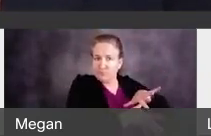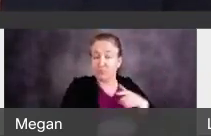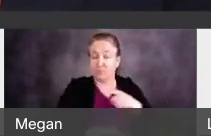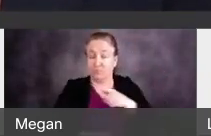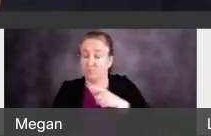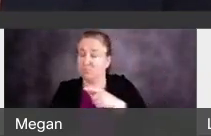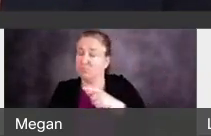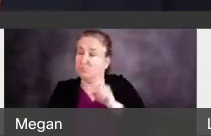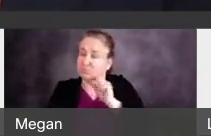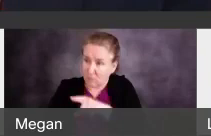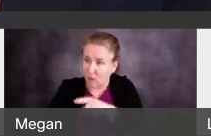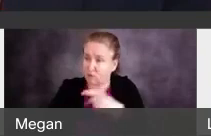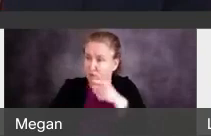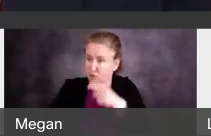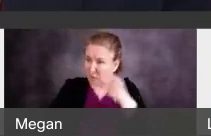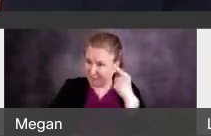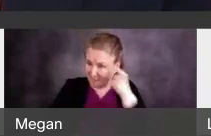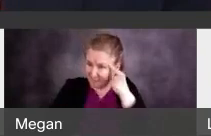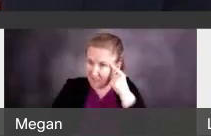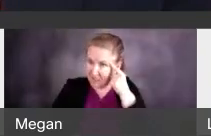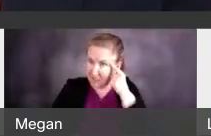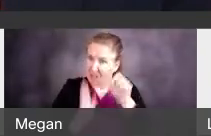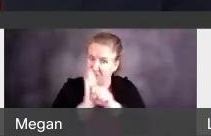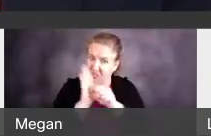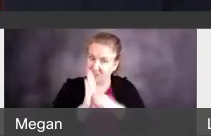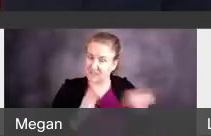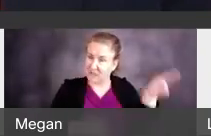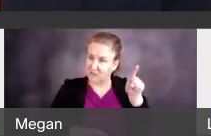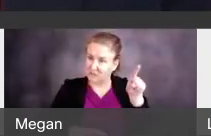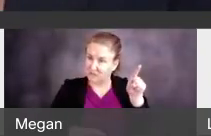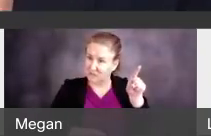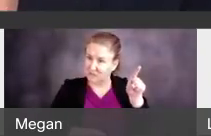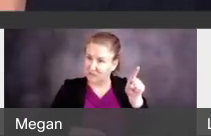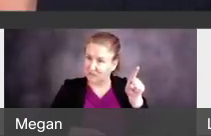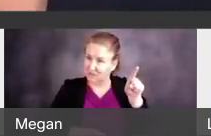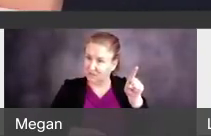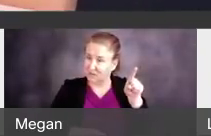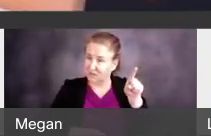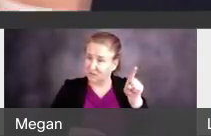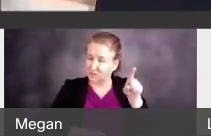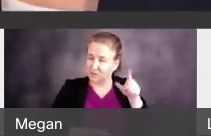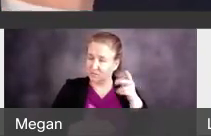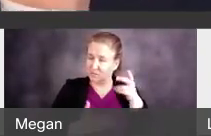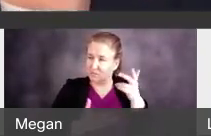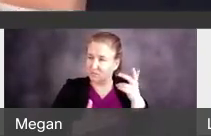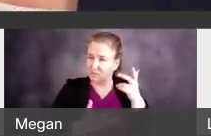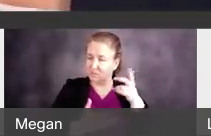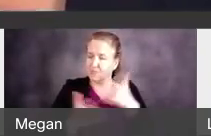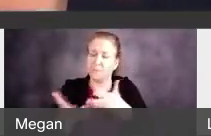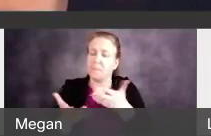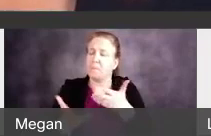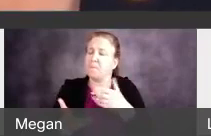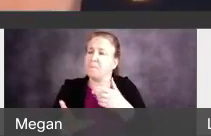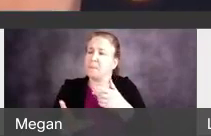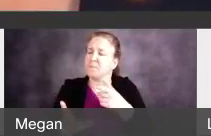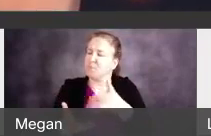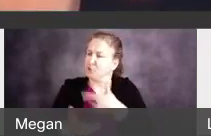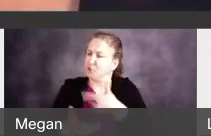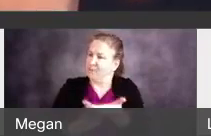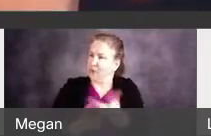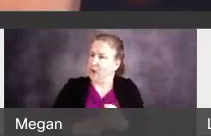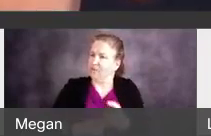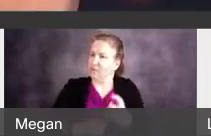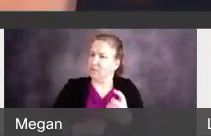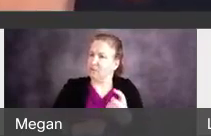think that the state should be doing it on the receiving end, or do you have any confidence, I guess,